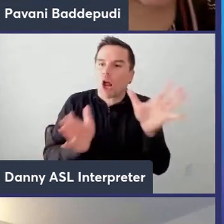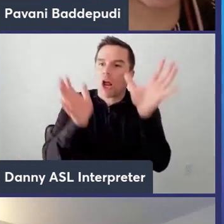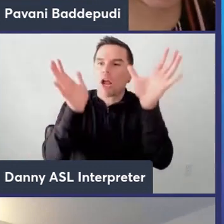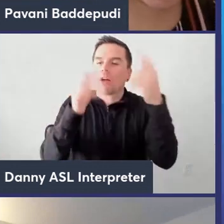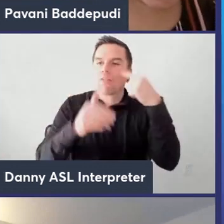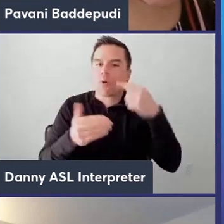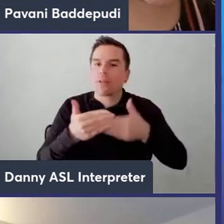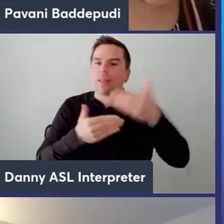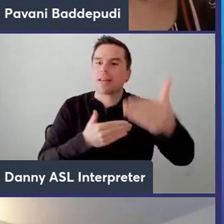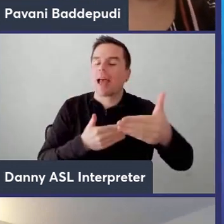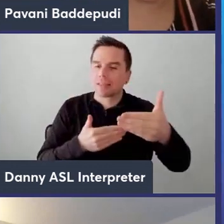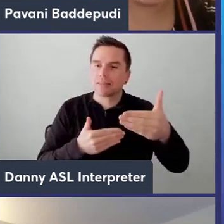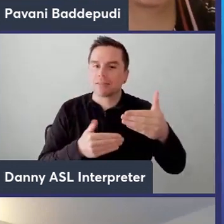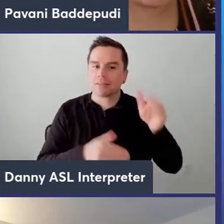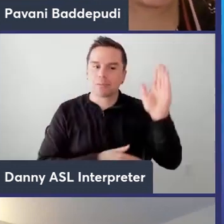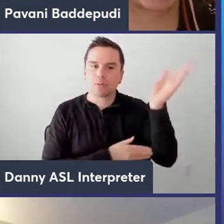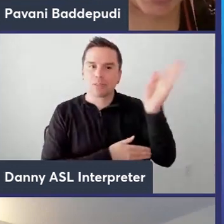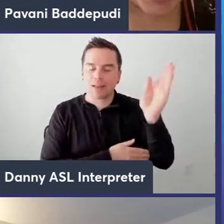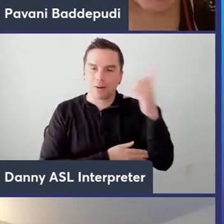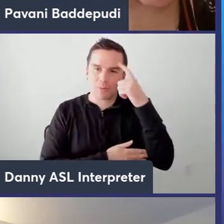you usually do that,